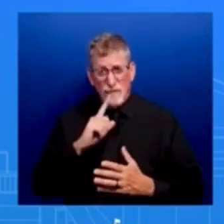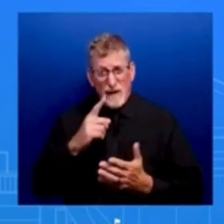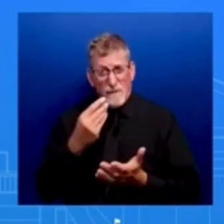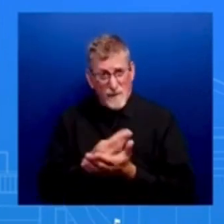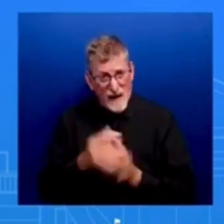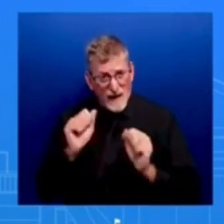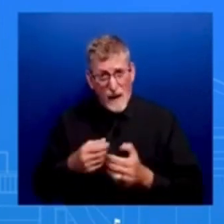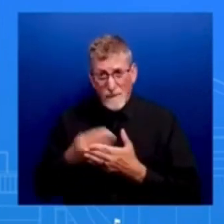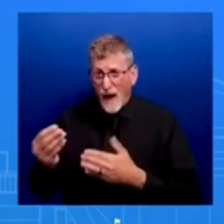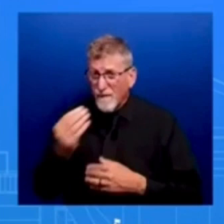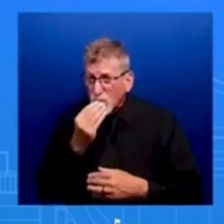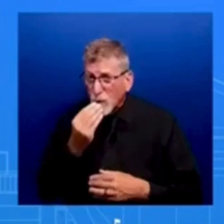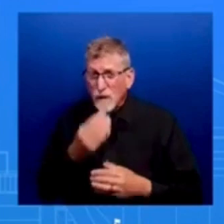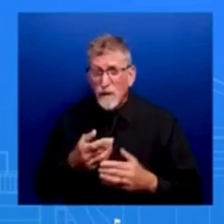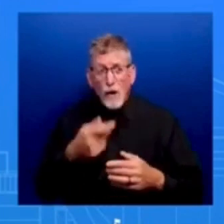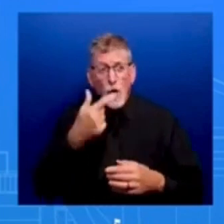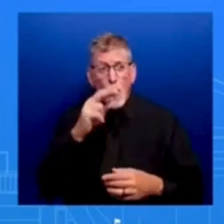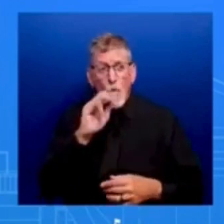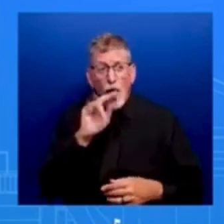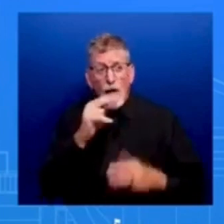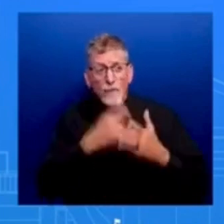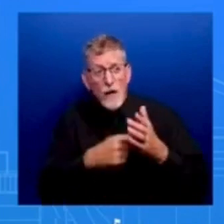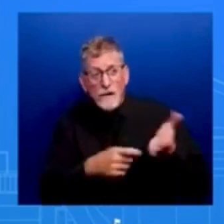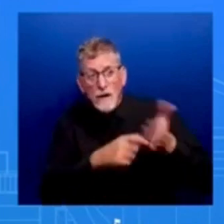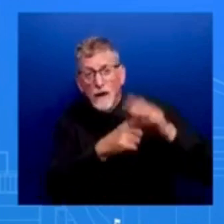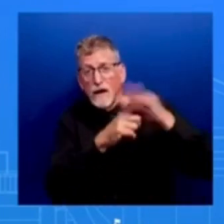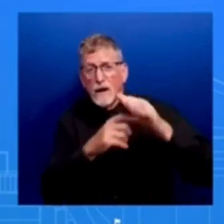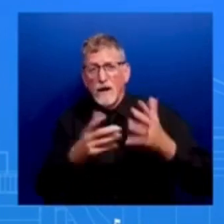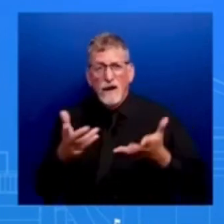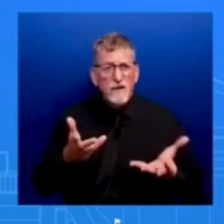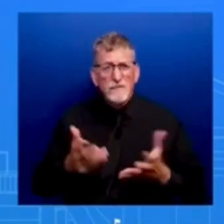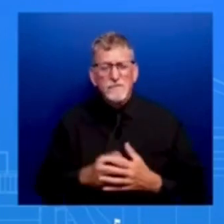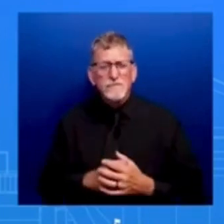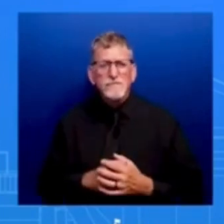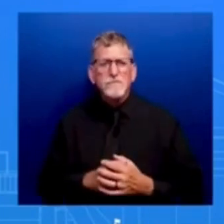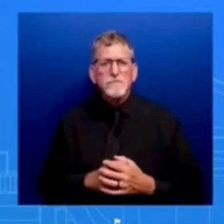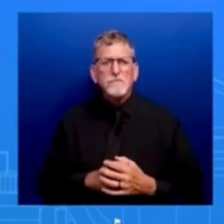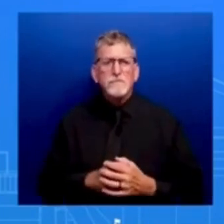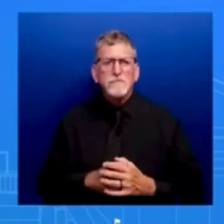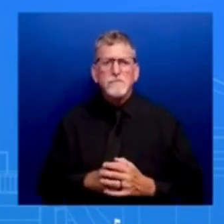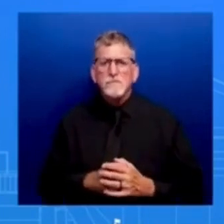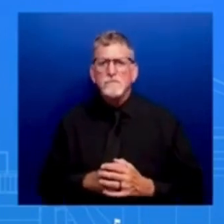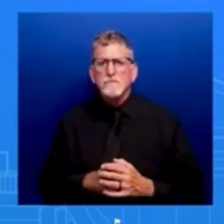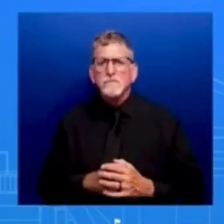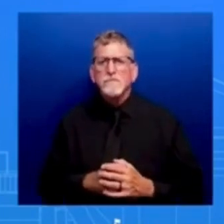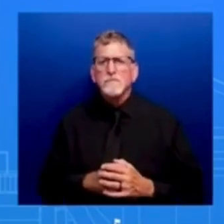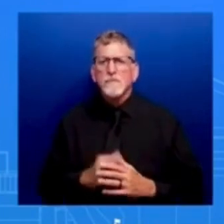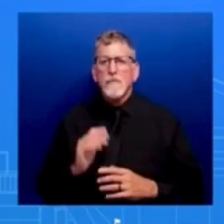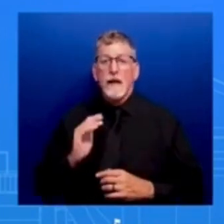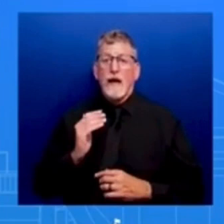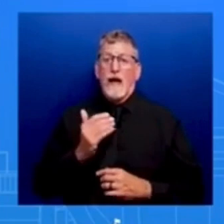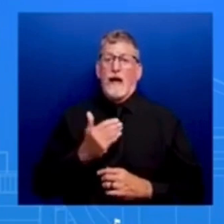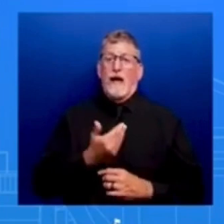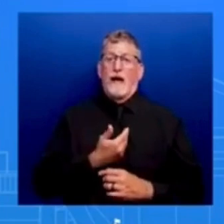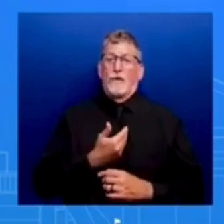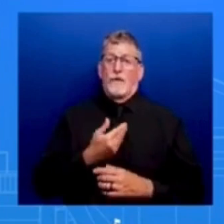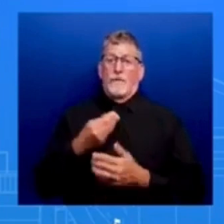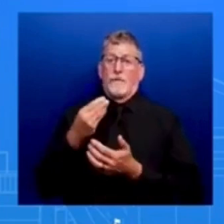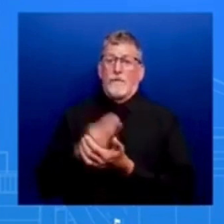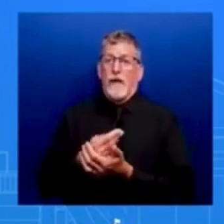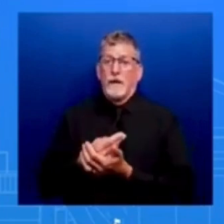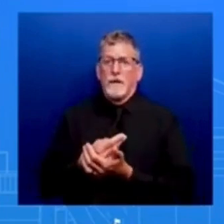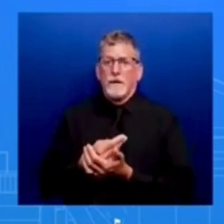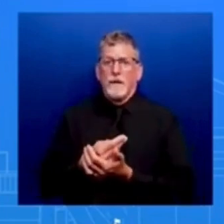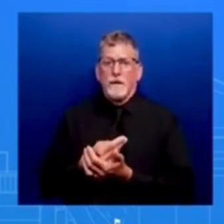which was at 0.7% higher than before the pandemic. So that is indeed that something that we're accounting for.